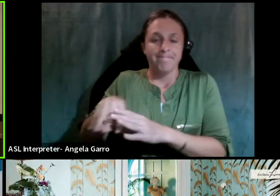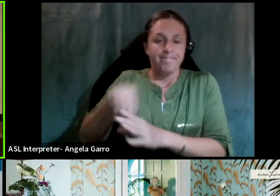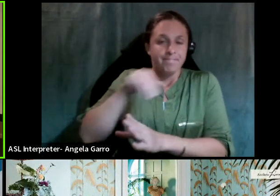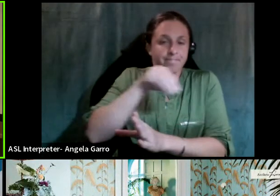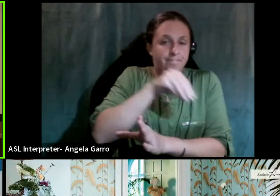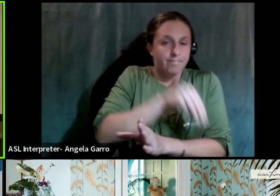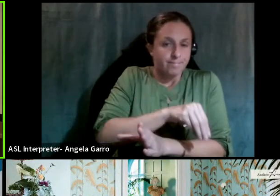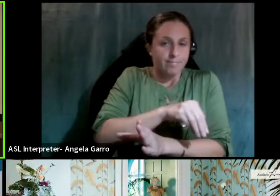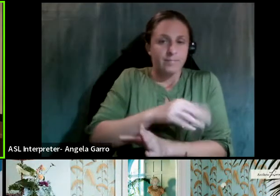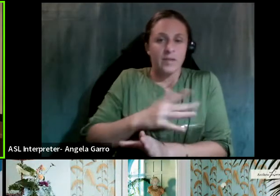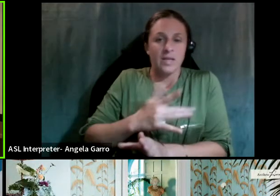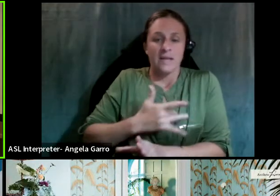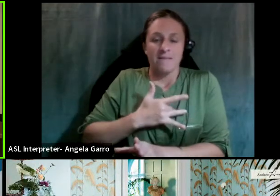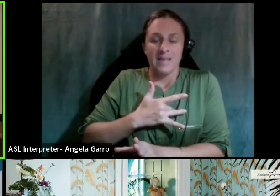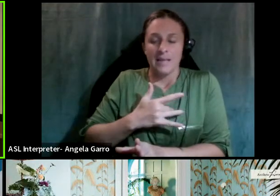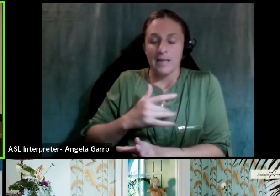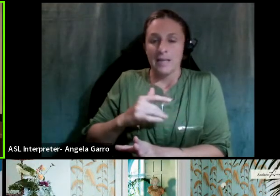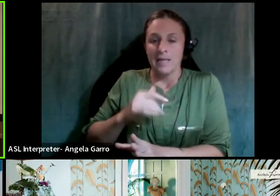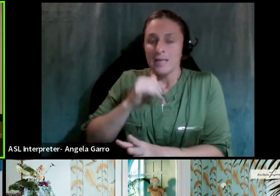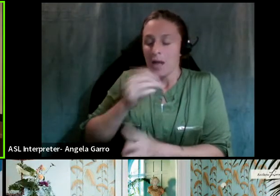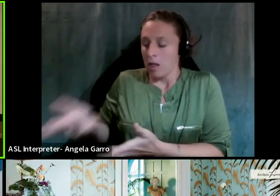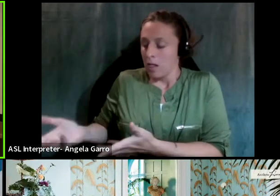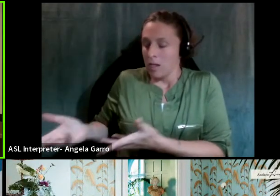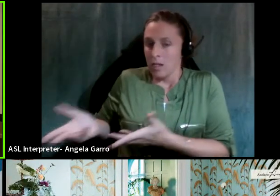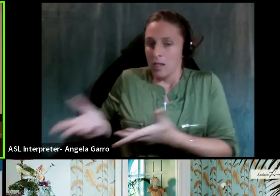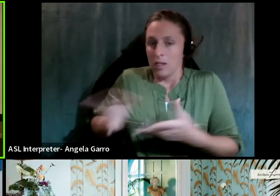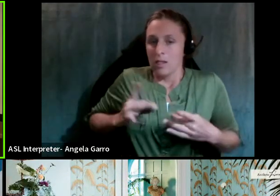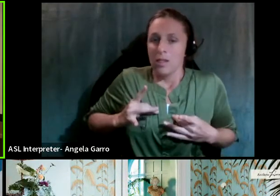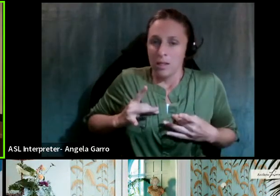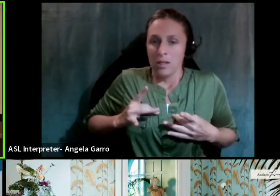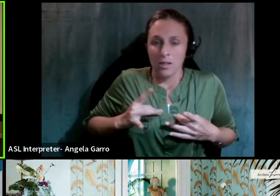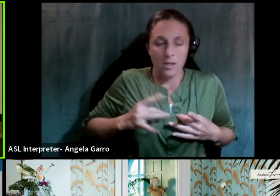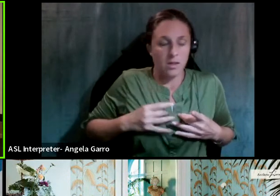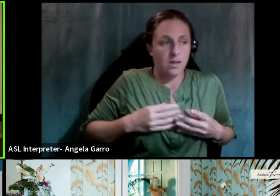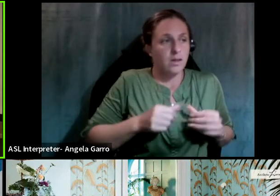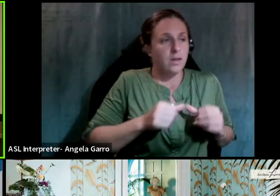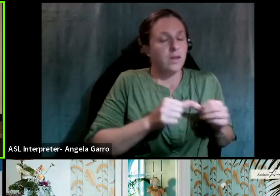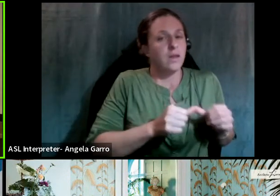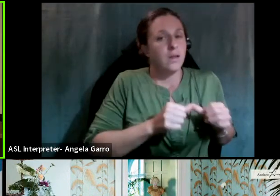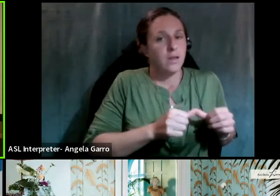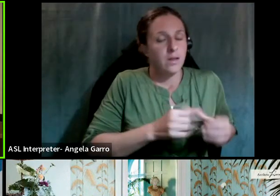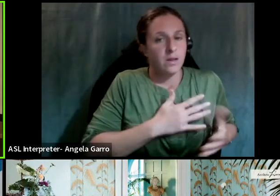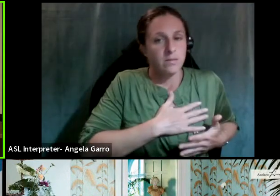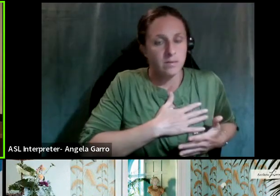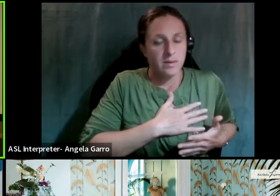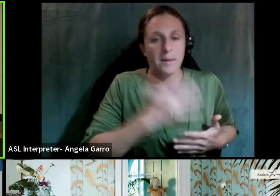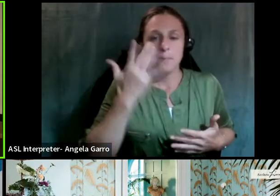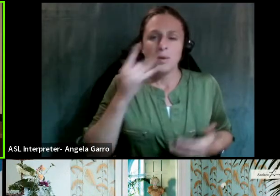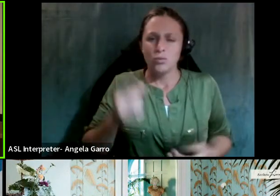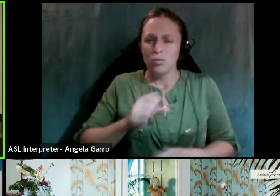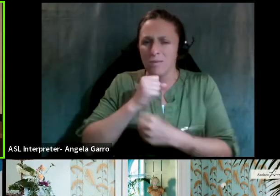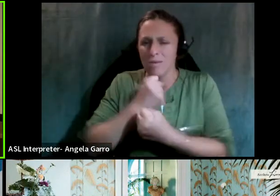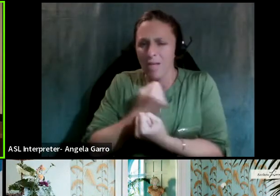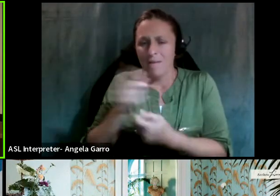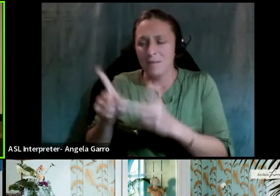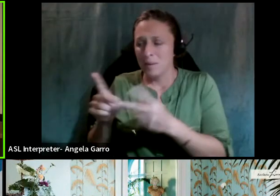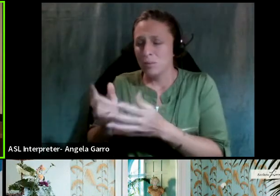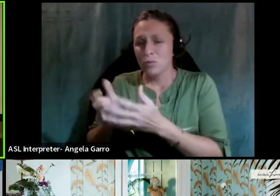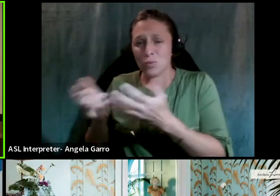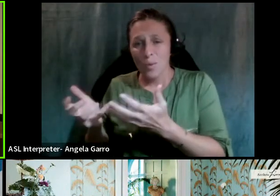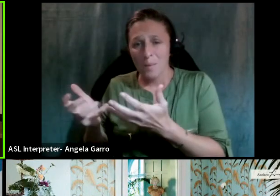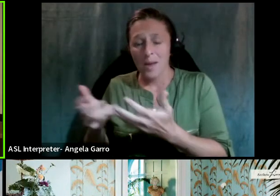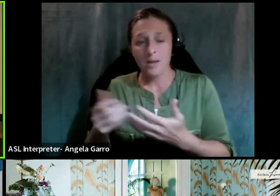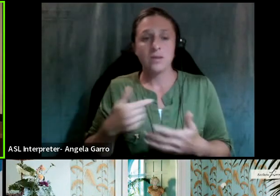to just not carry that weight, and because you love people so much. And so that is what